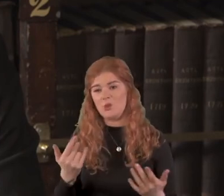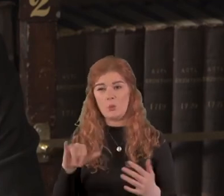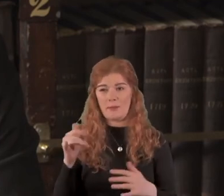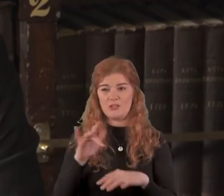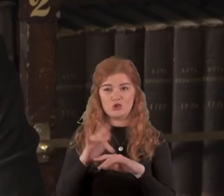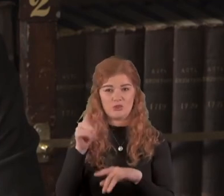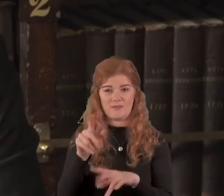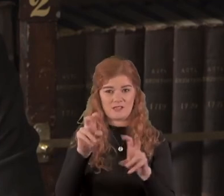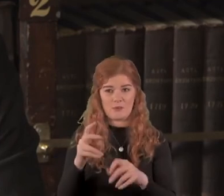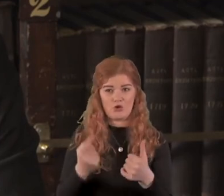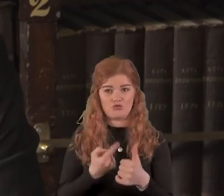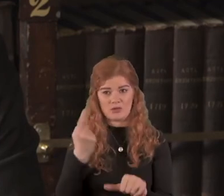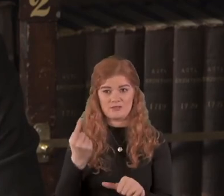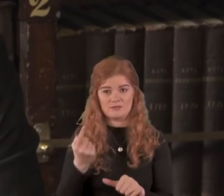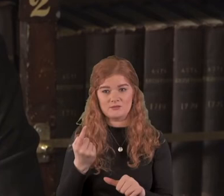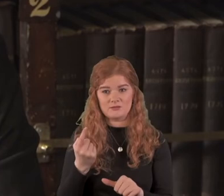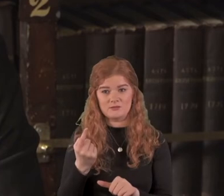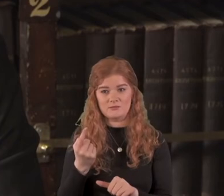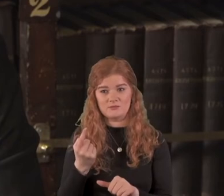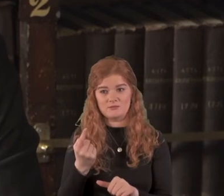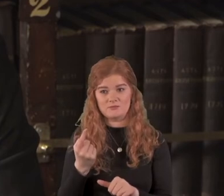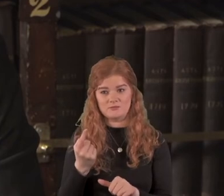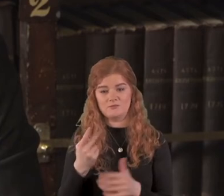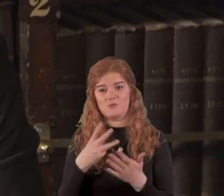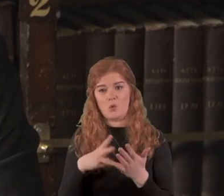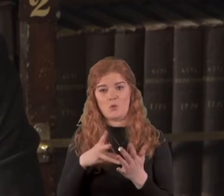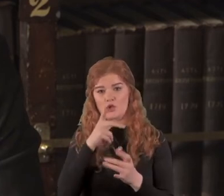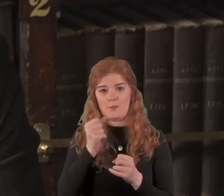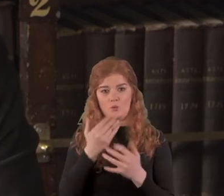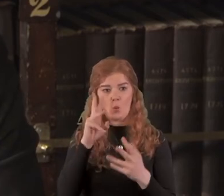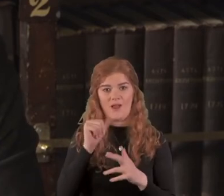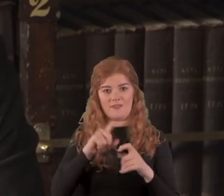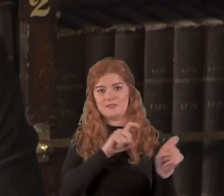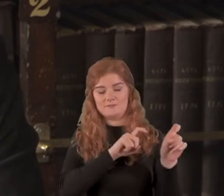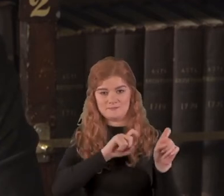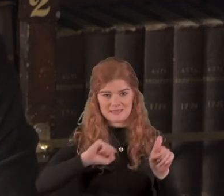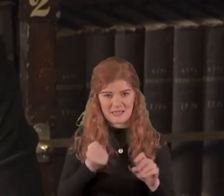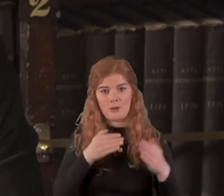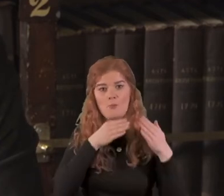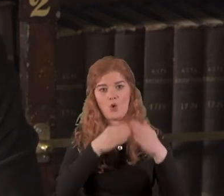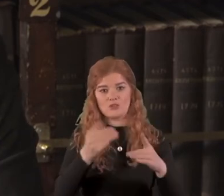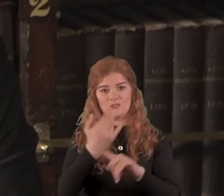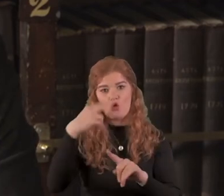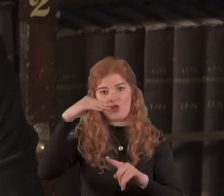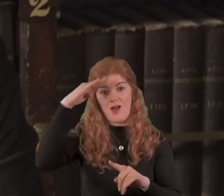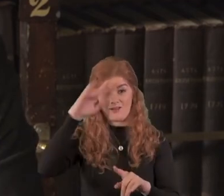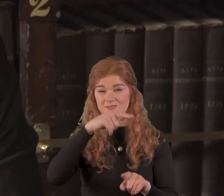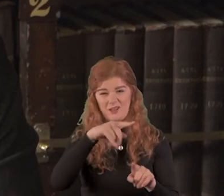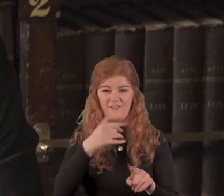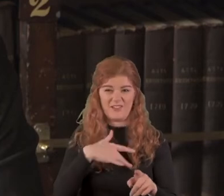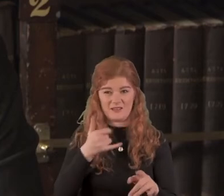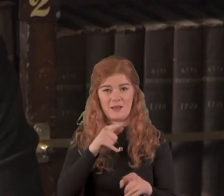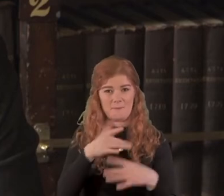on that with response with the retention of the port in Northern Ireland probably made the